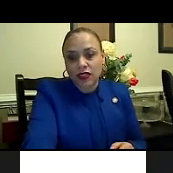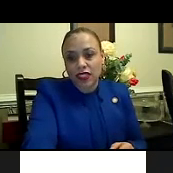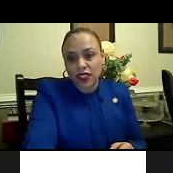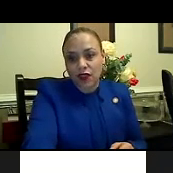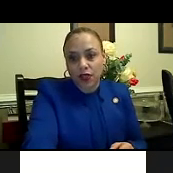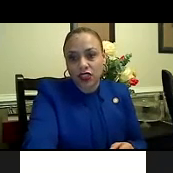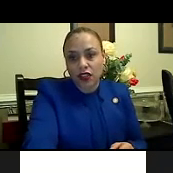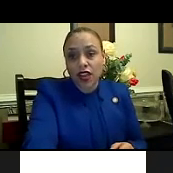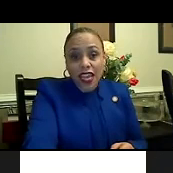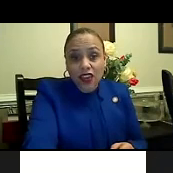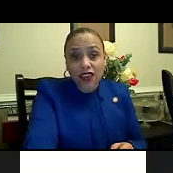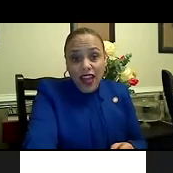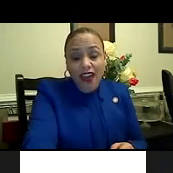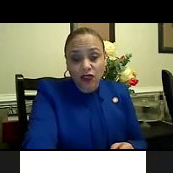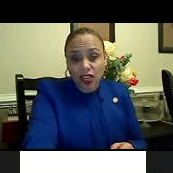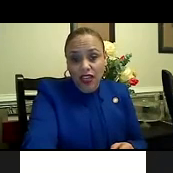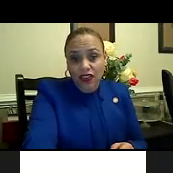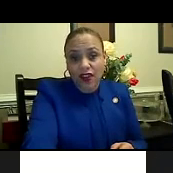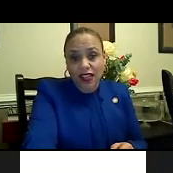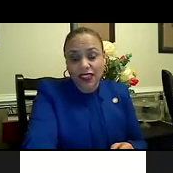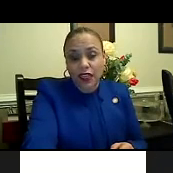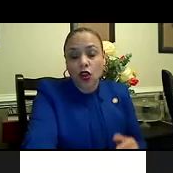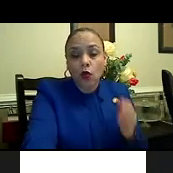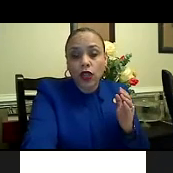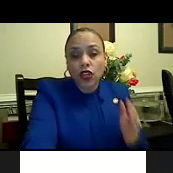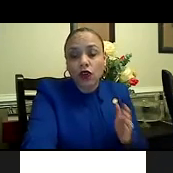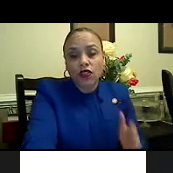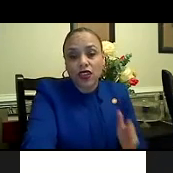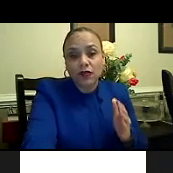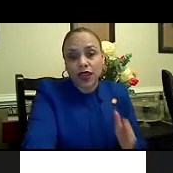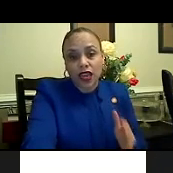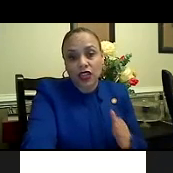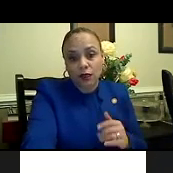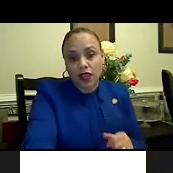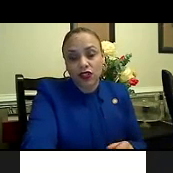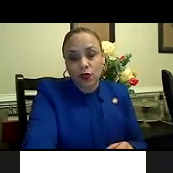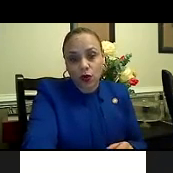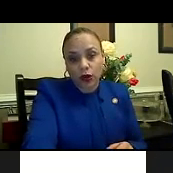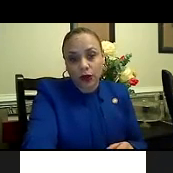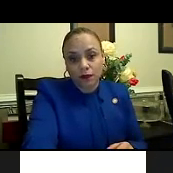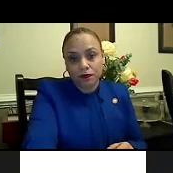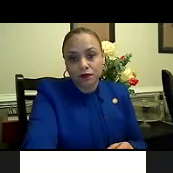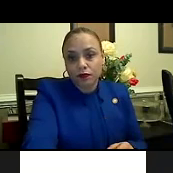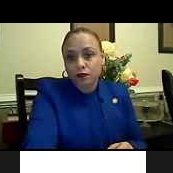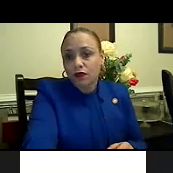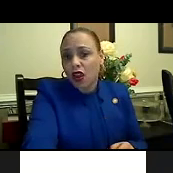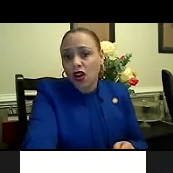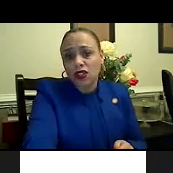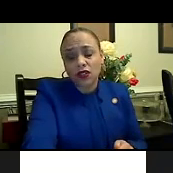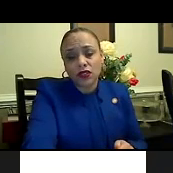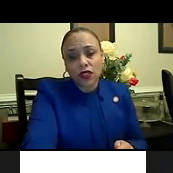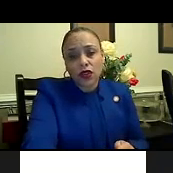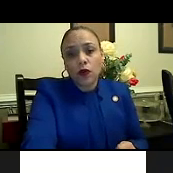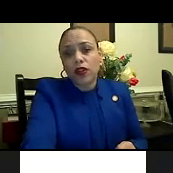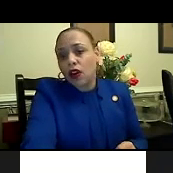our distance from each other, even after taking the vaccine. We know these mitigation measures work.